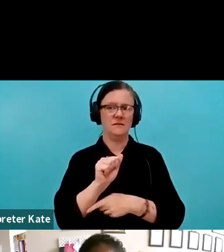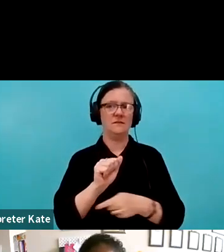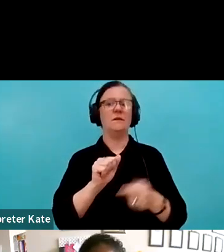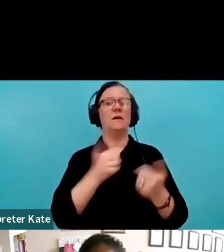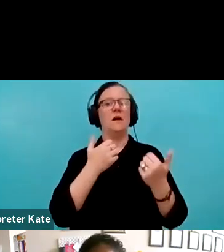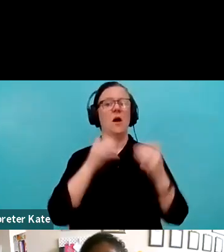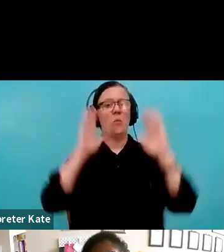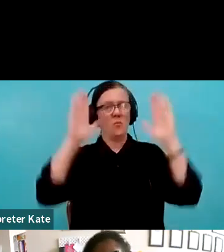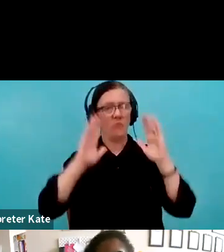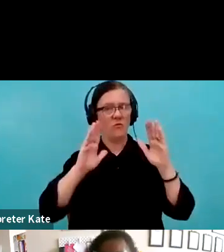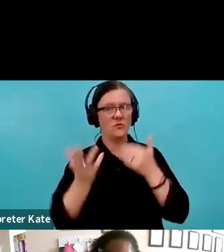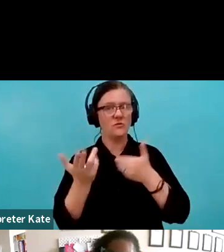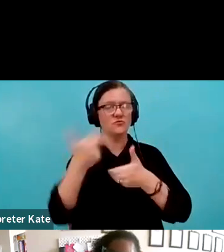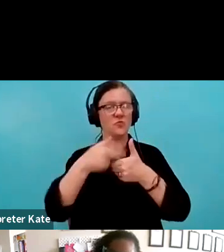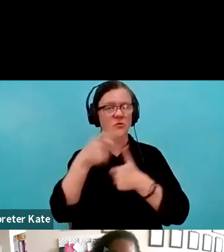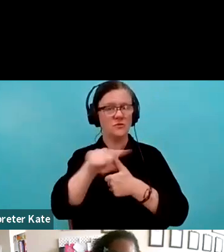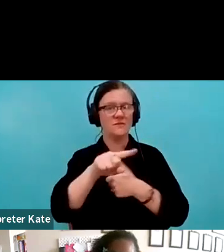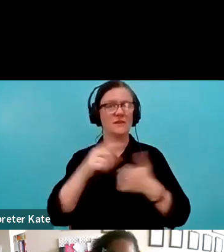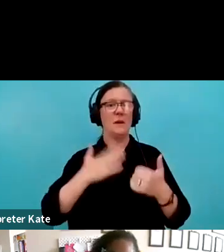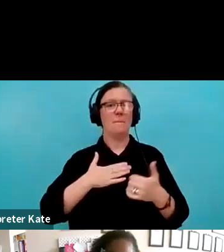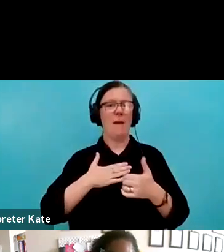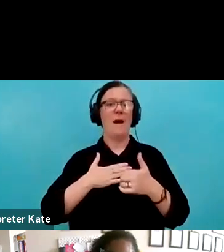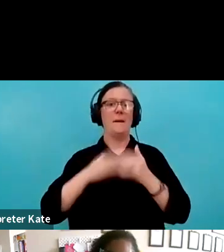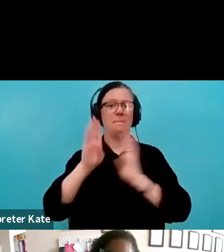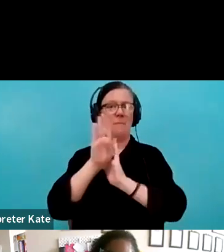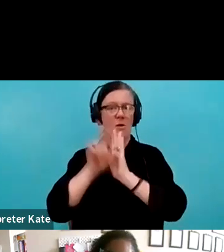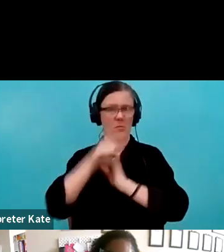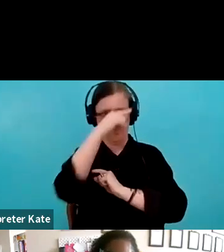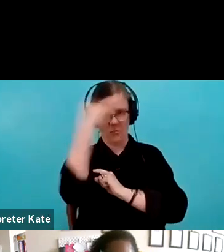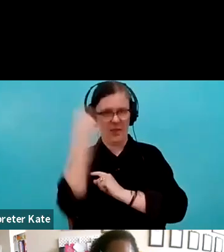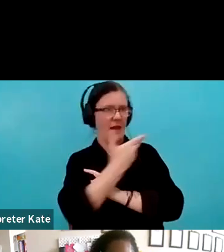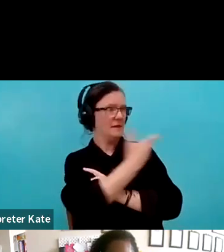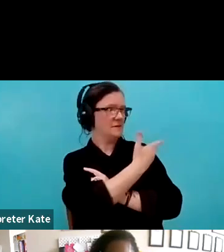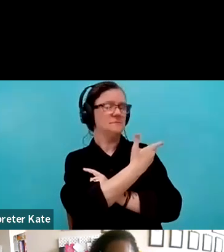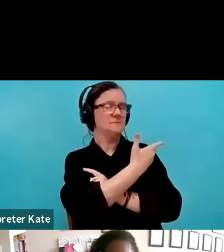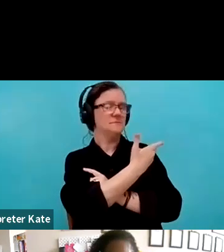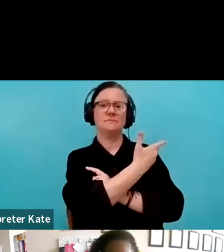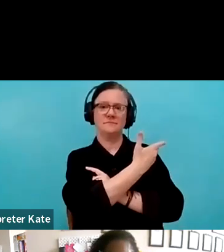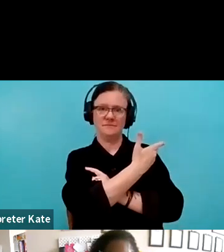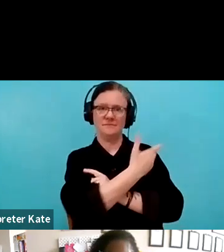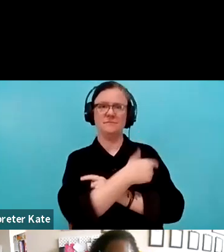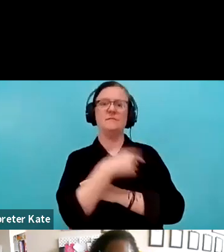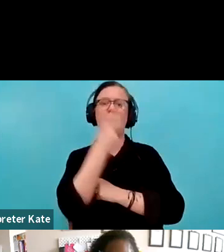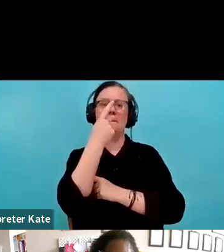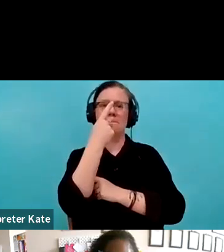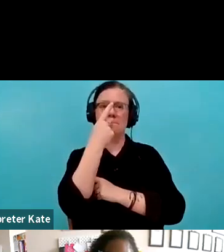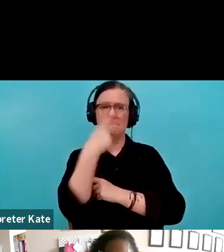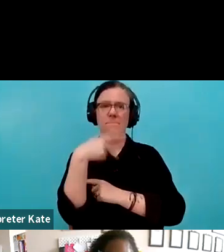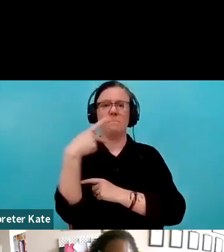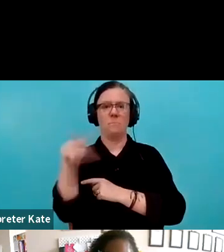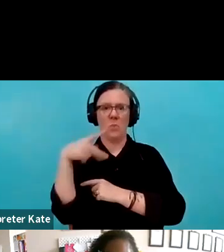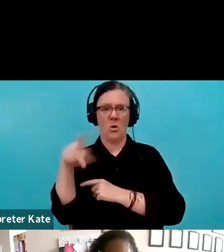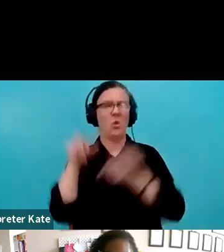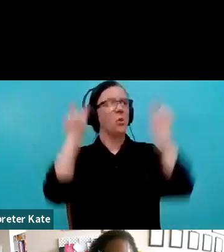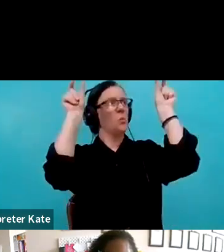you today. And my background is a Black background with our Advancing Leadership colors of pink and purple